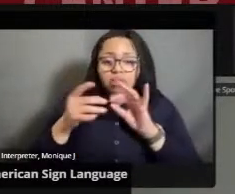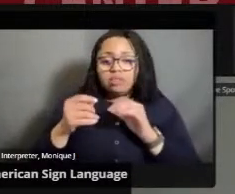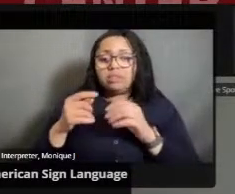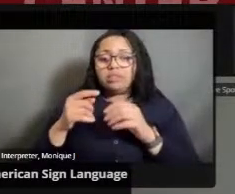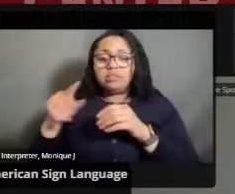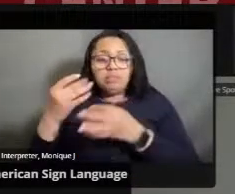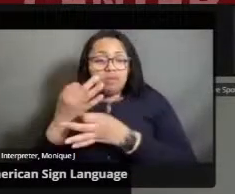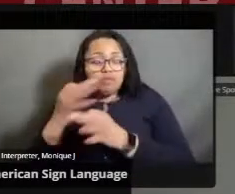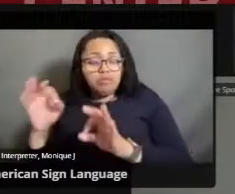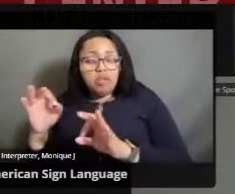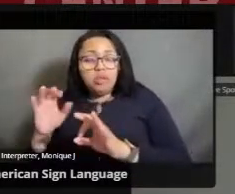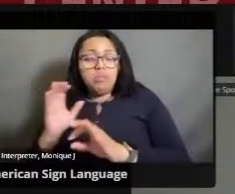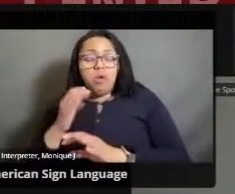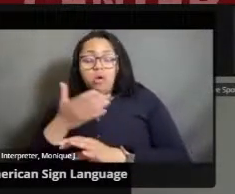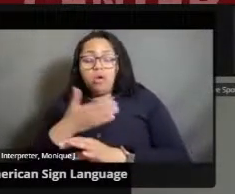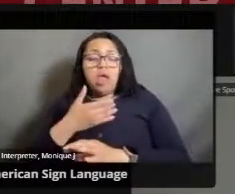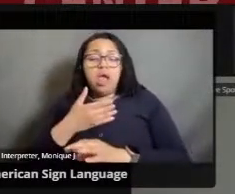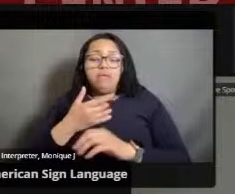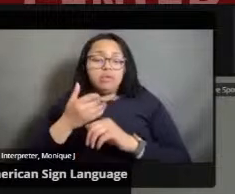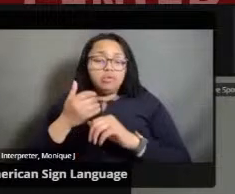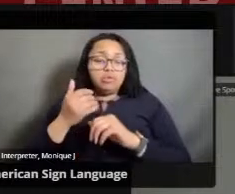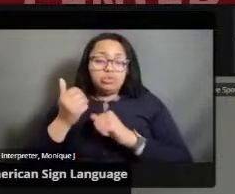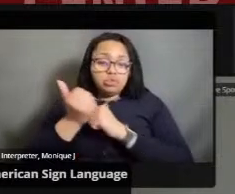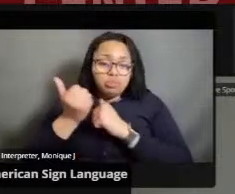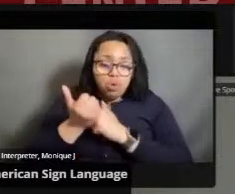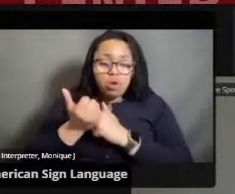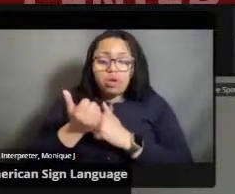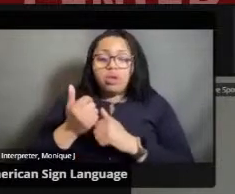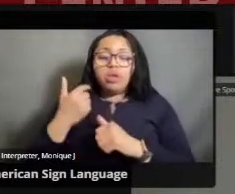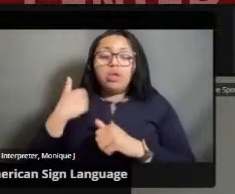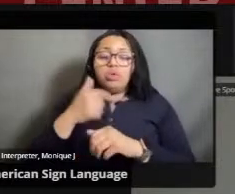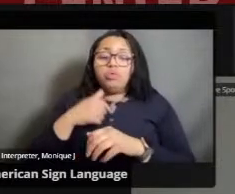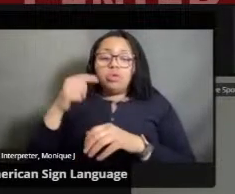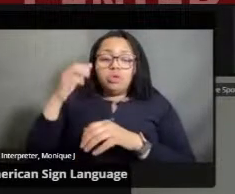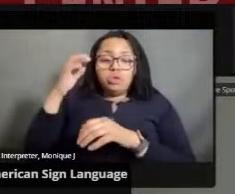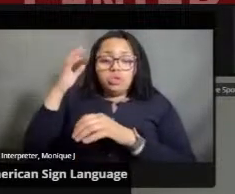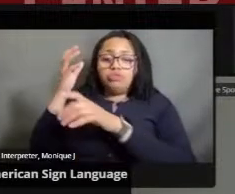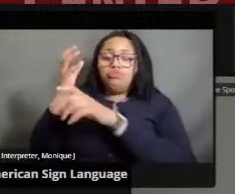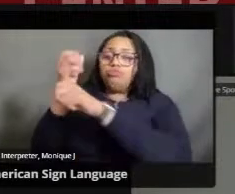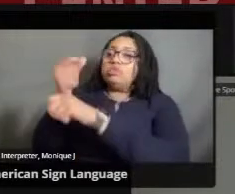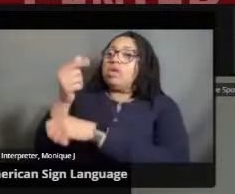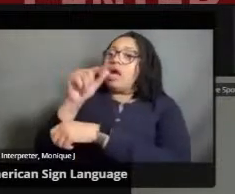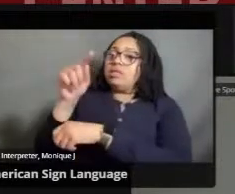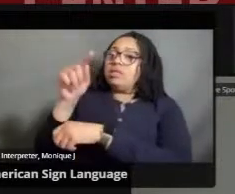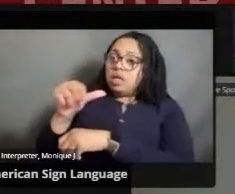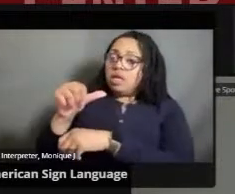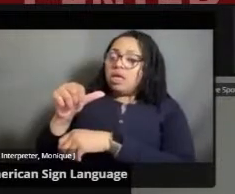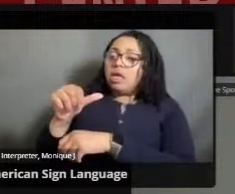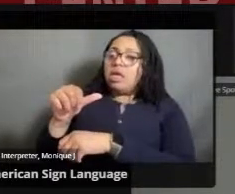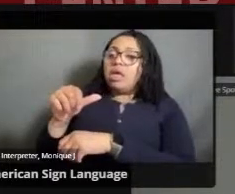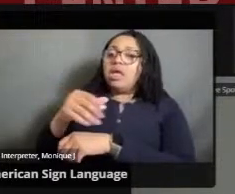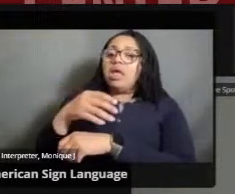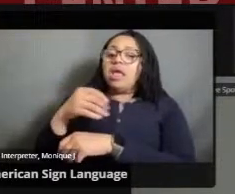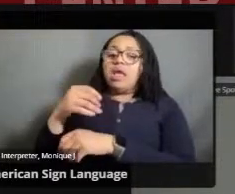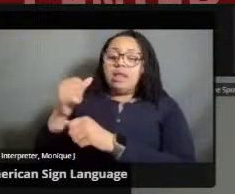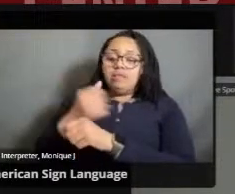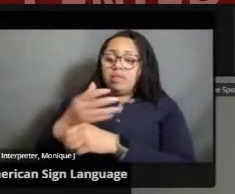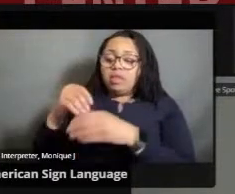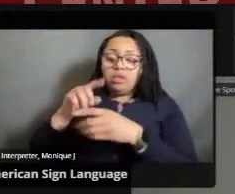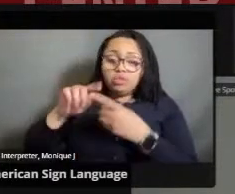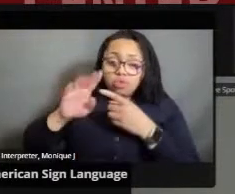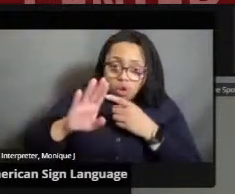behalf. We entrust Gaza and everything within her to God, the Guardian, the Almighty.